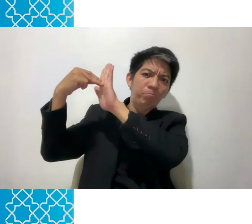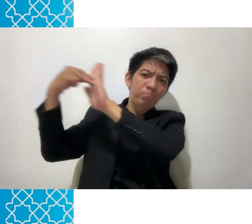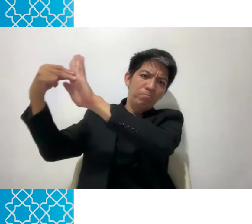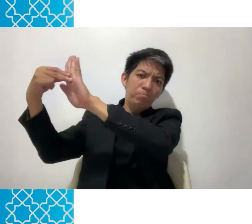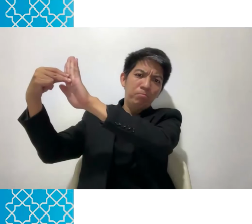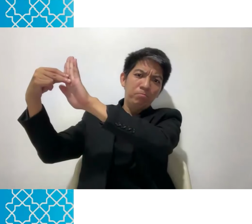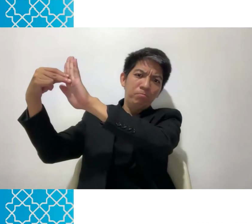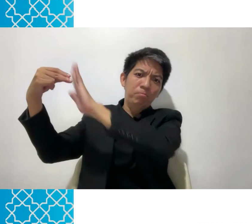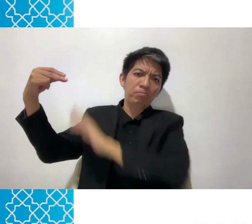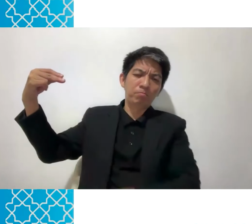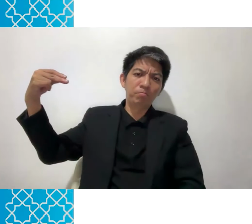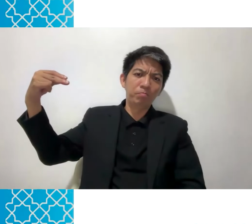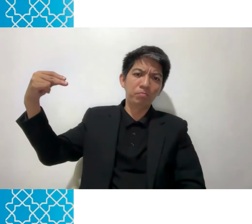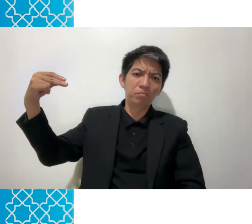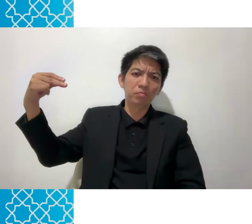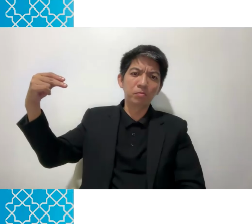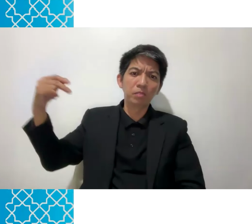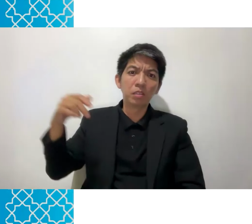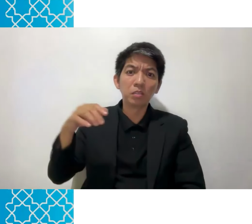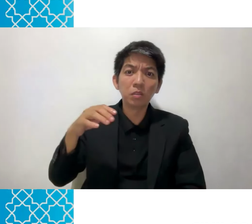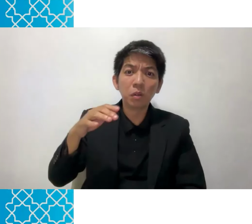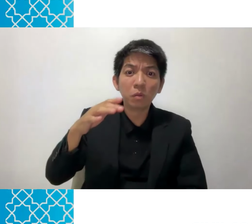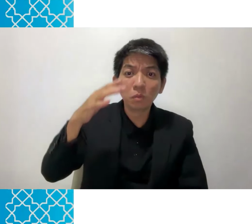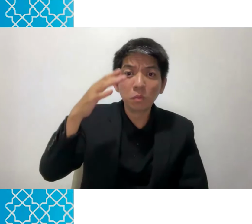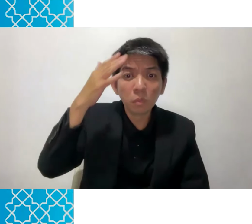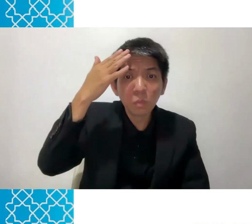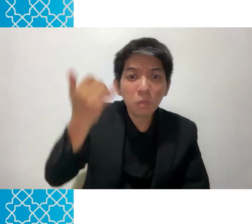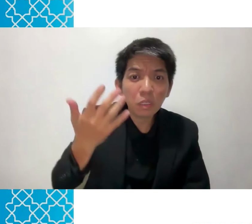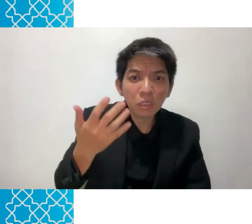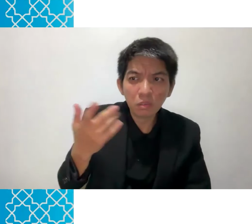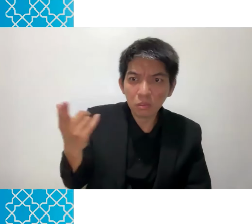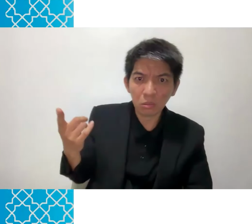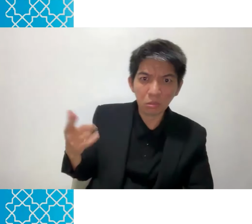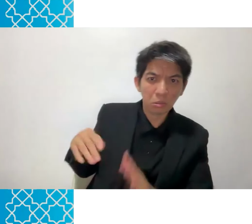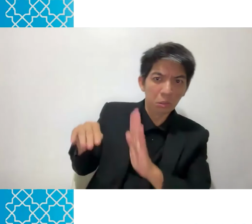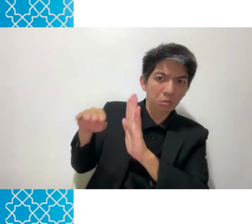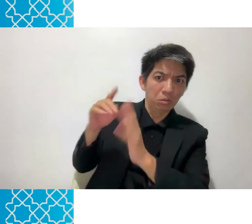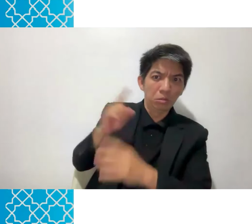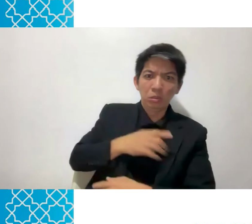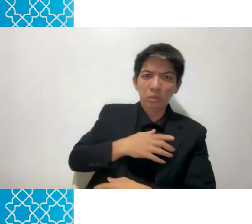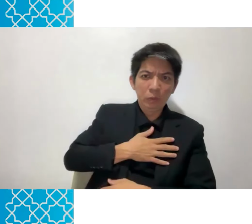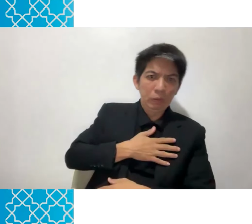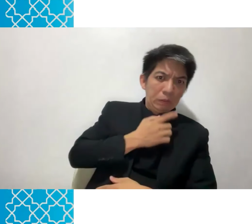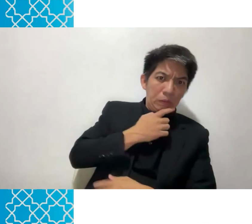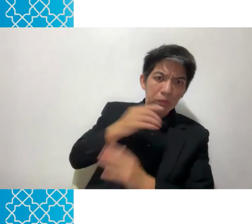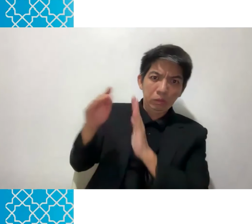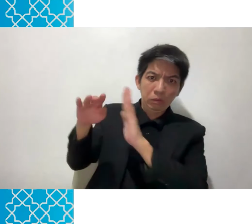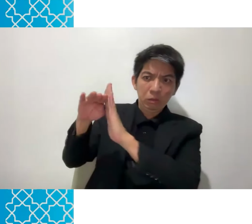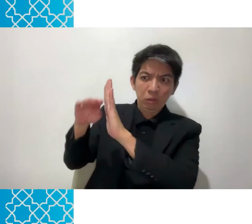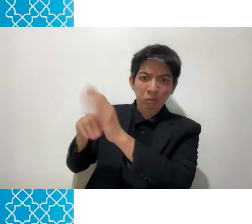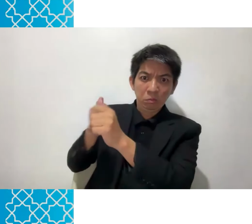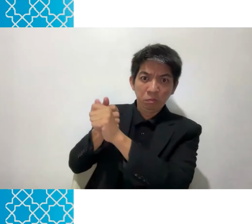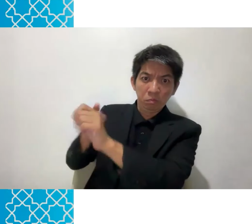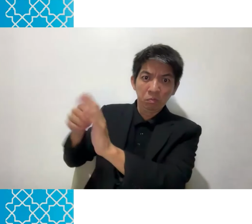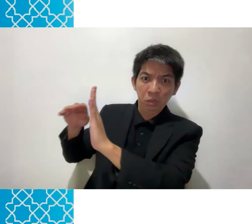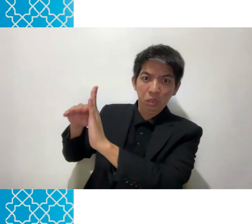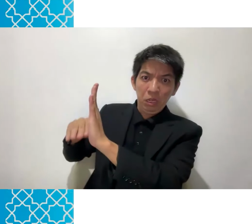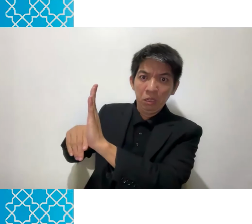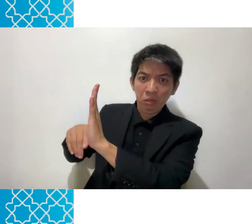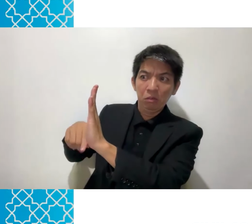sticking to those steps in the framework would delay the projects,